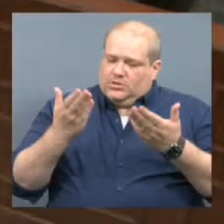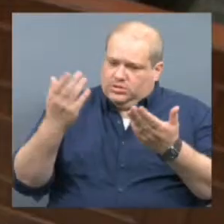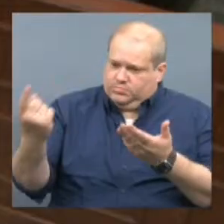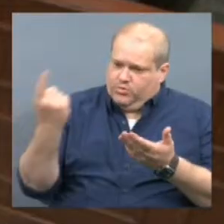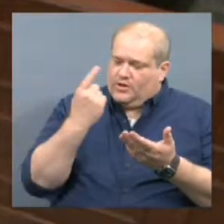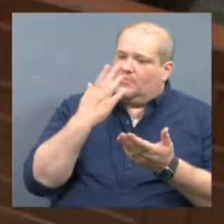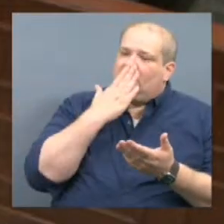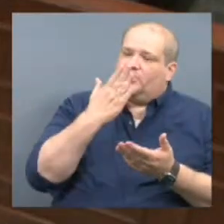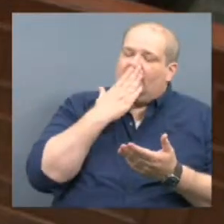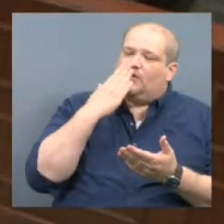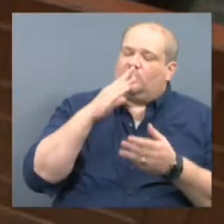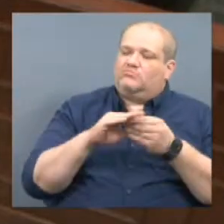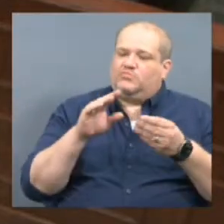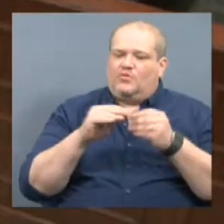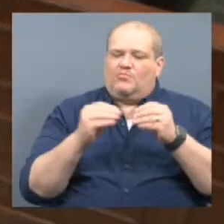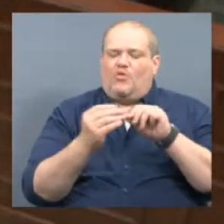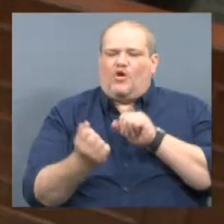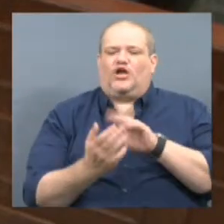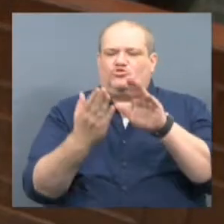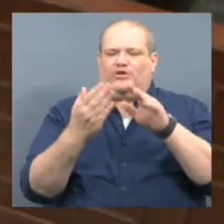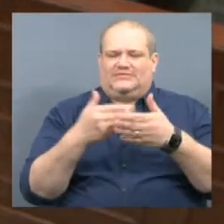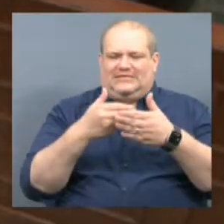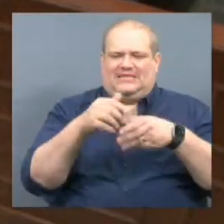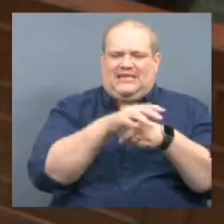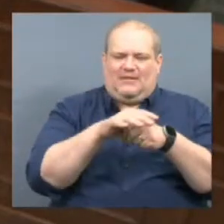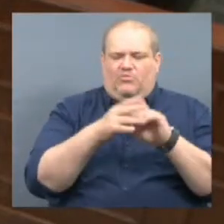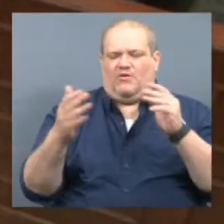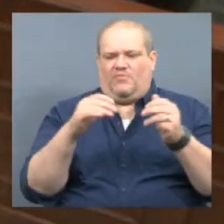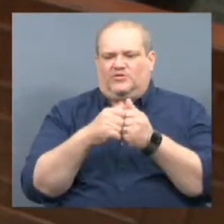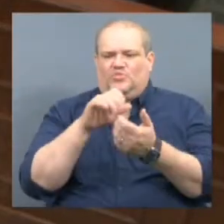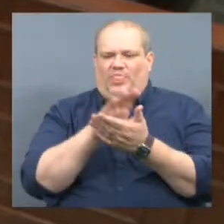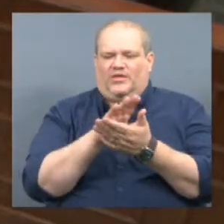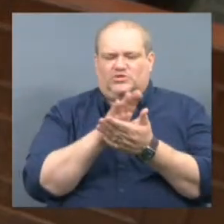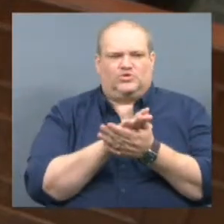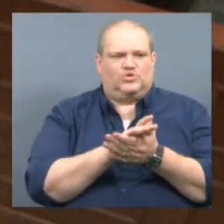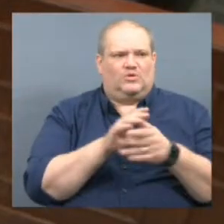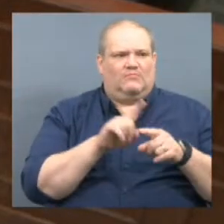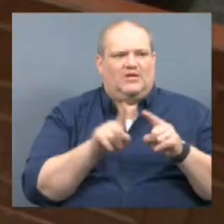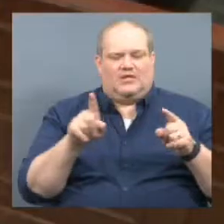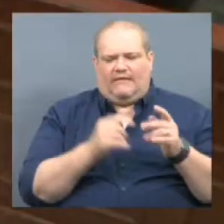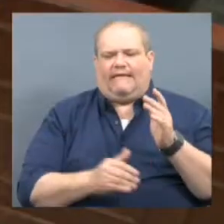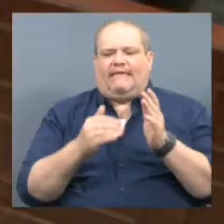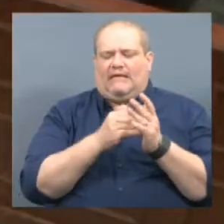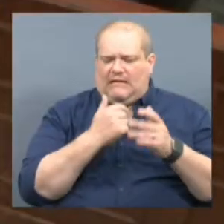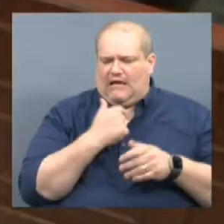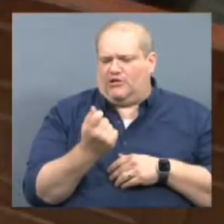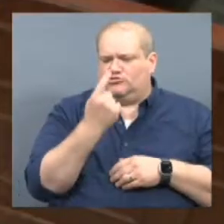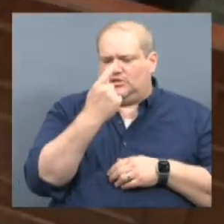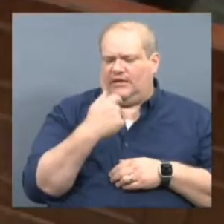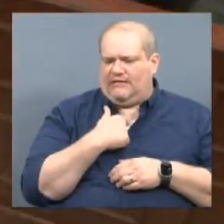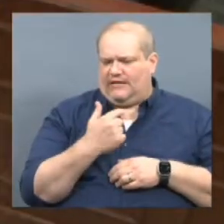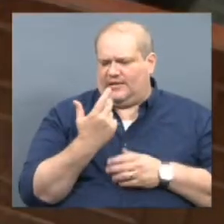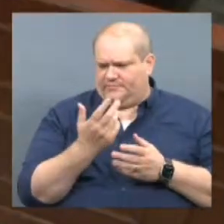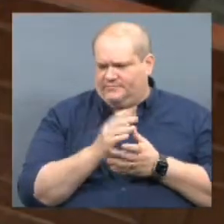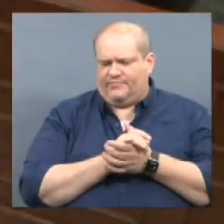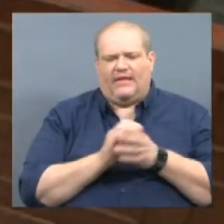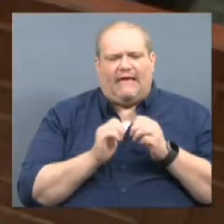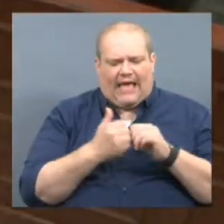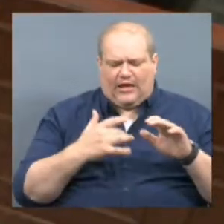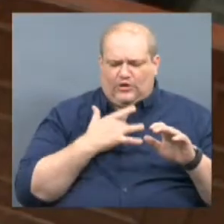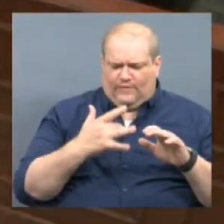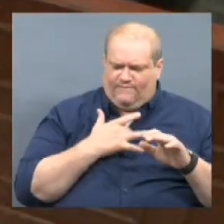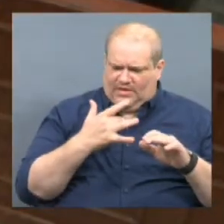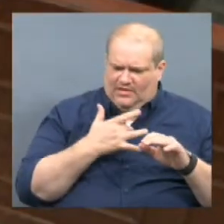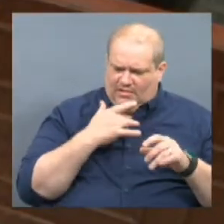and thank you definitely, Mr. Stewart. It was more addressed to the neighborhood versus the school. But again, I understand, and I know how you feel,